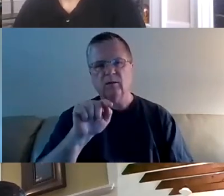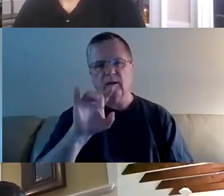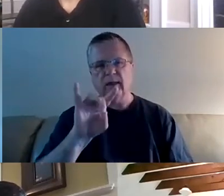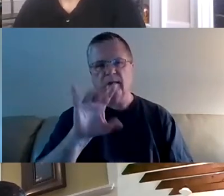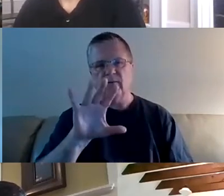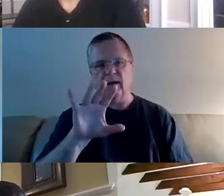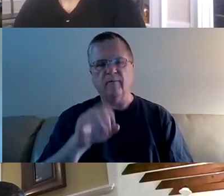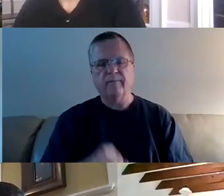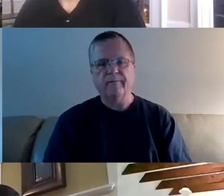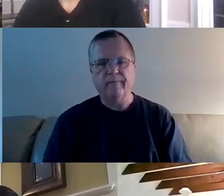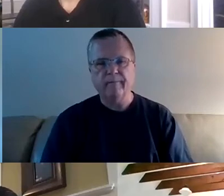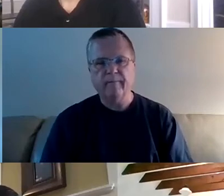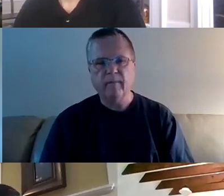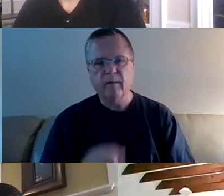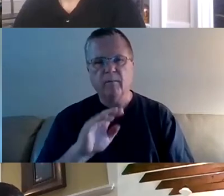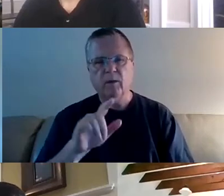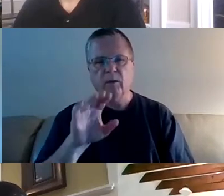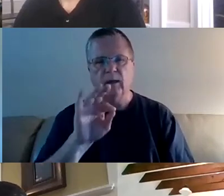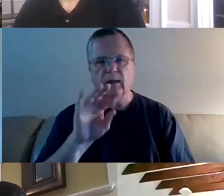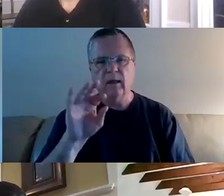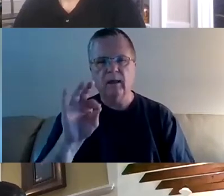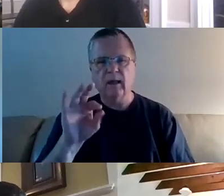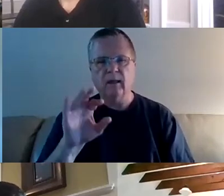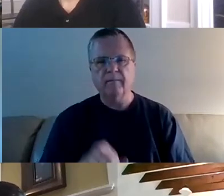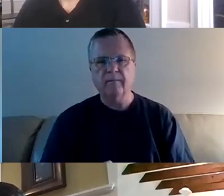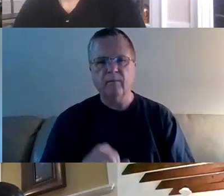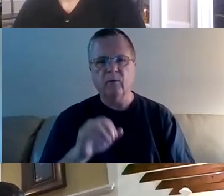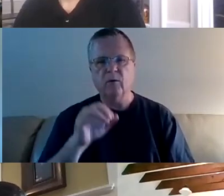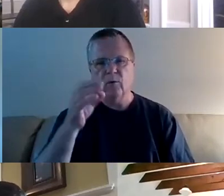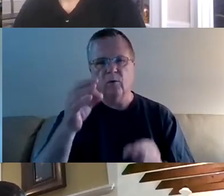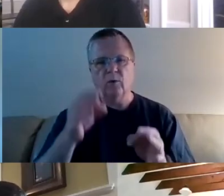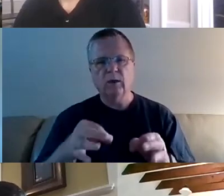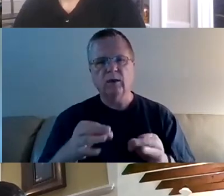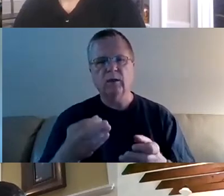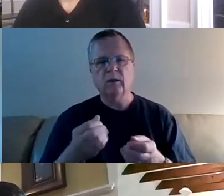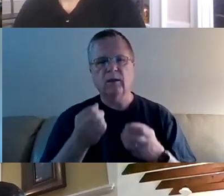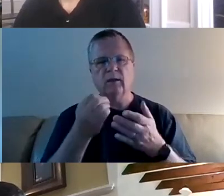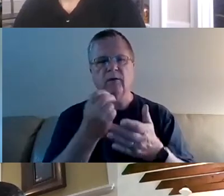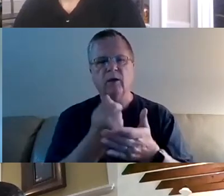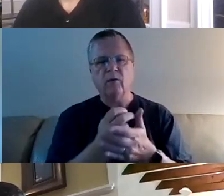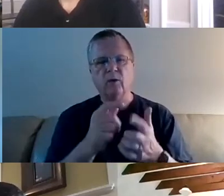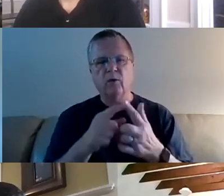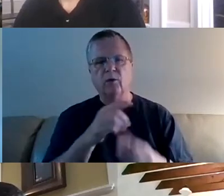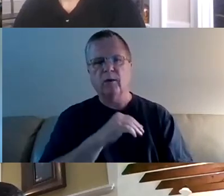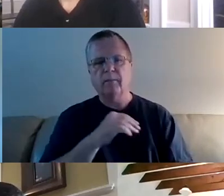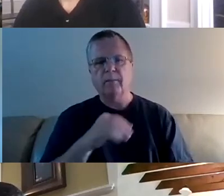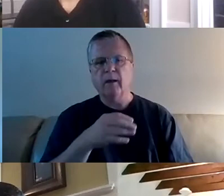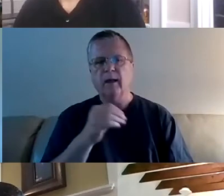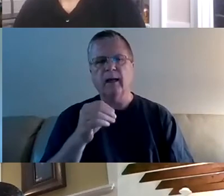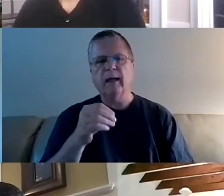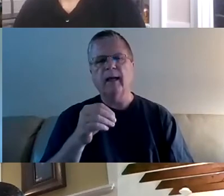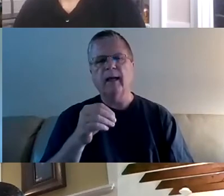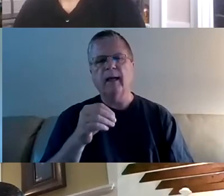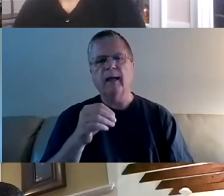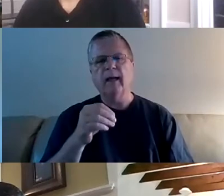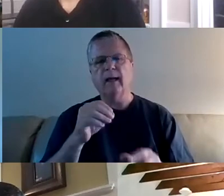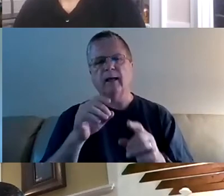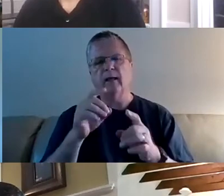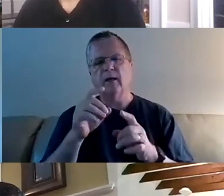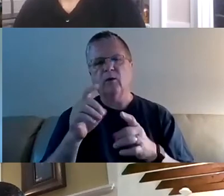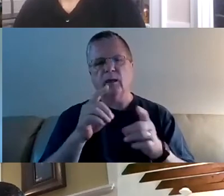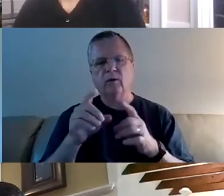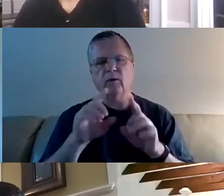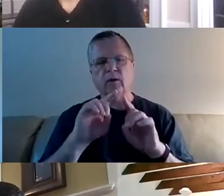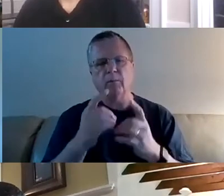$288,546.85. Bill Number 999, resolution authorizing the mayor and director of the Department of Innovation and Performance on behalf